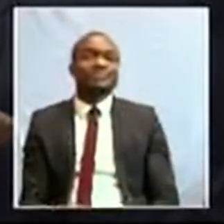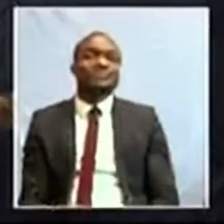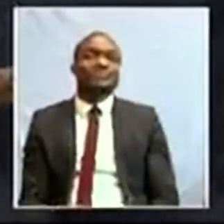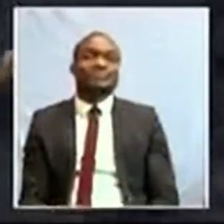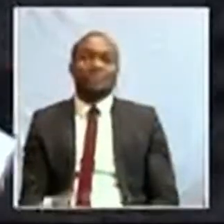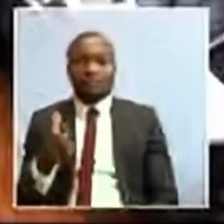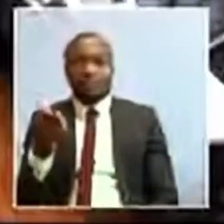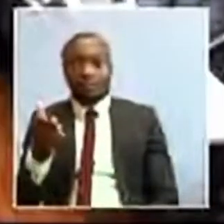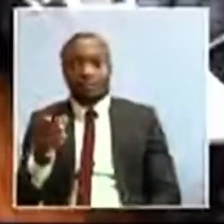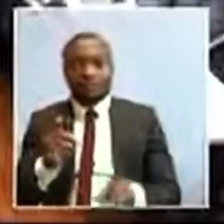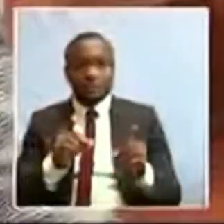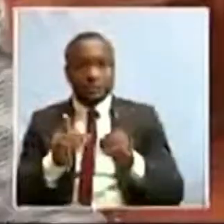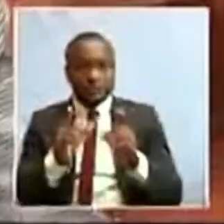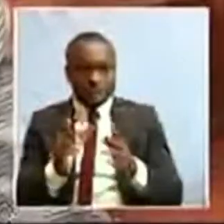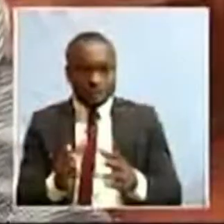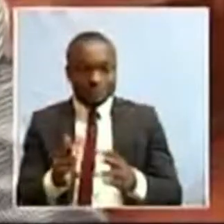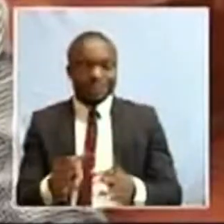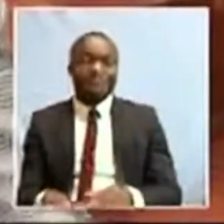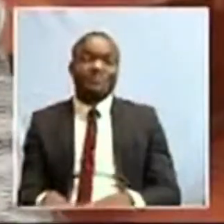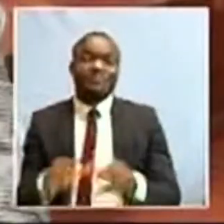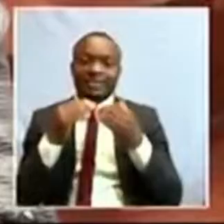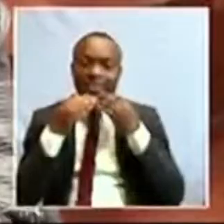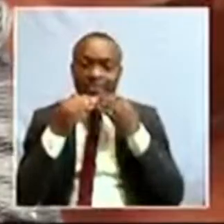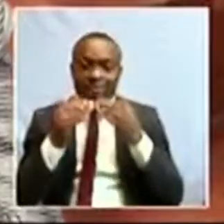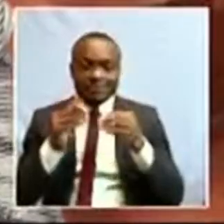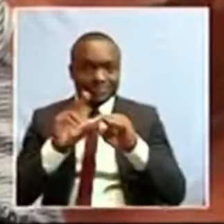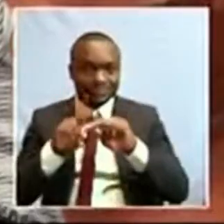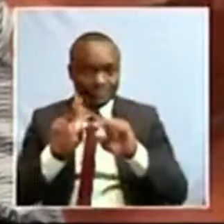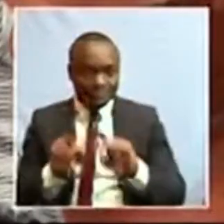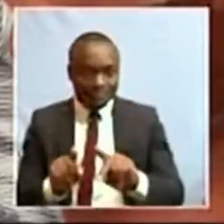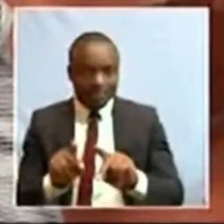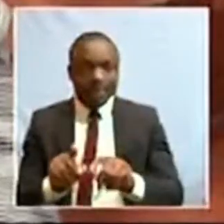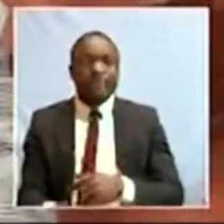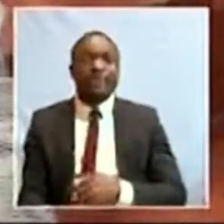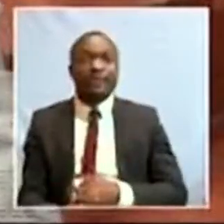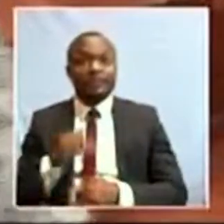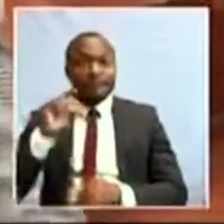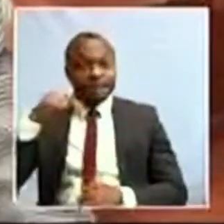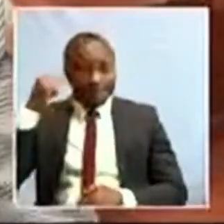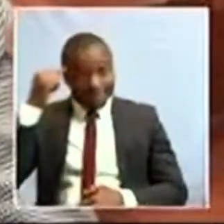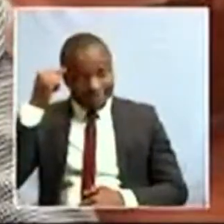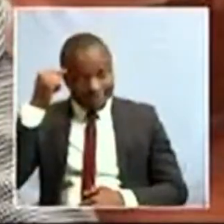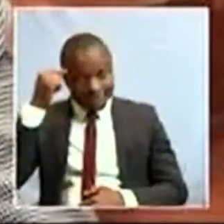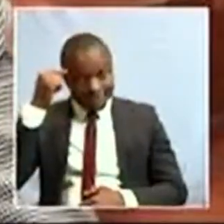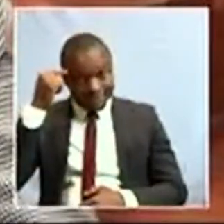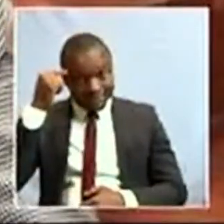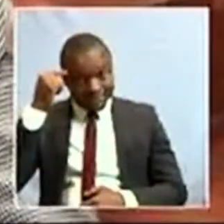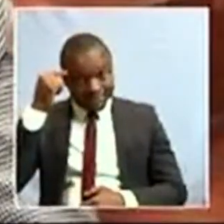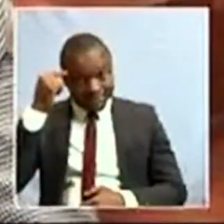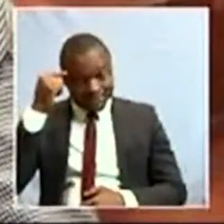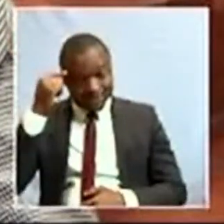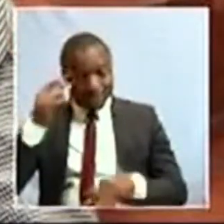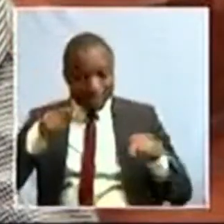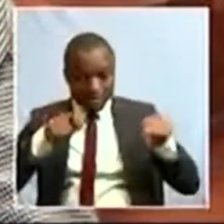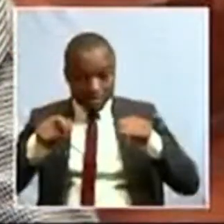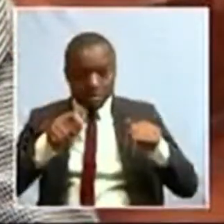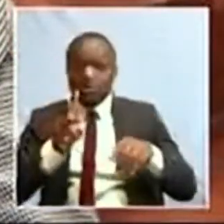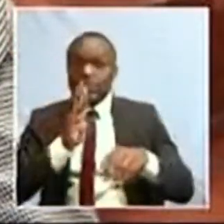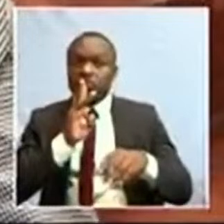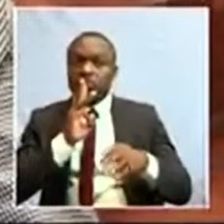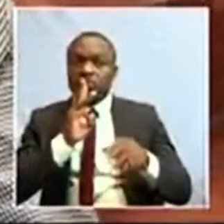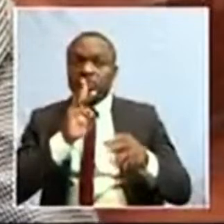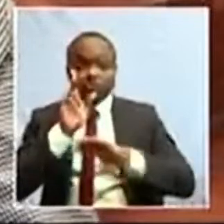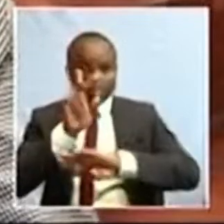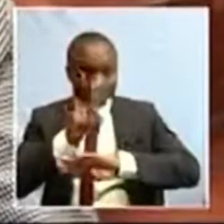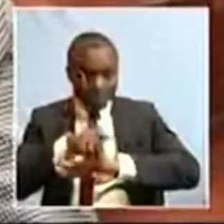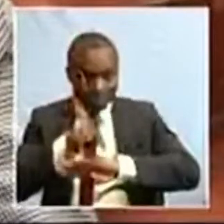Yes, Director. Thank you, Chair. Chair, government is running a water and sanitation program, which is the National Rural Water